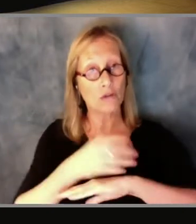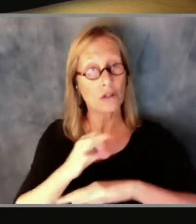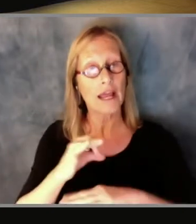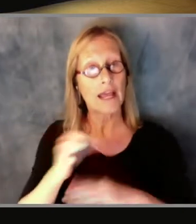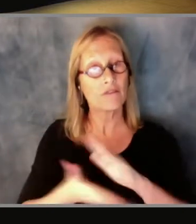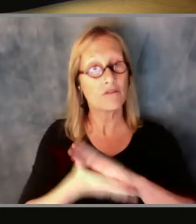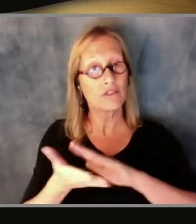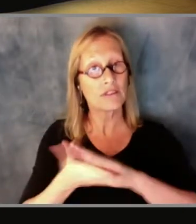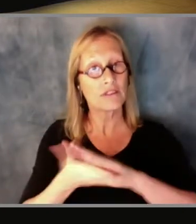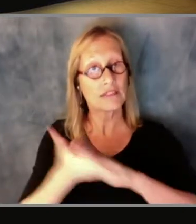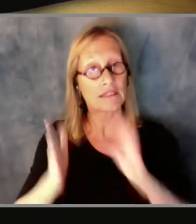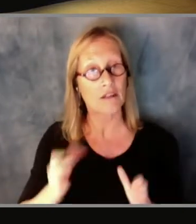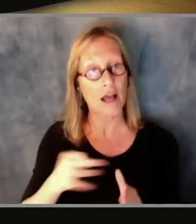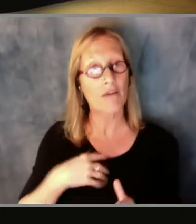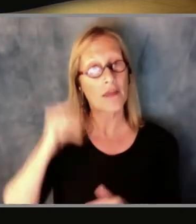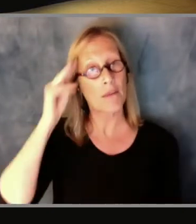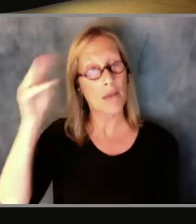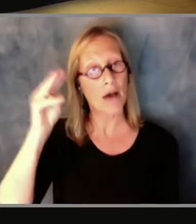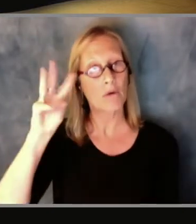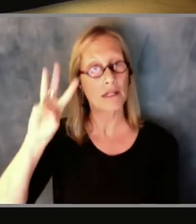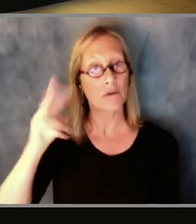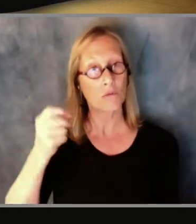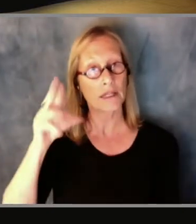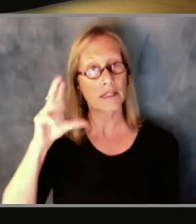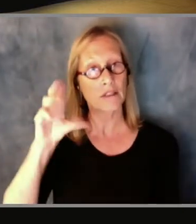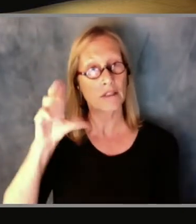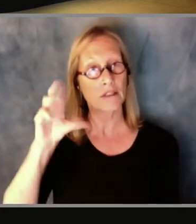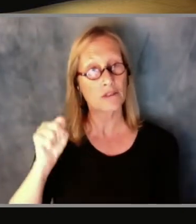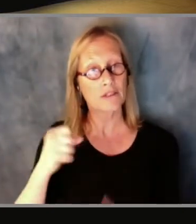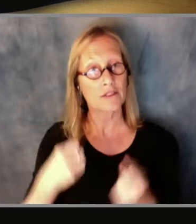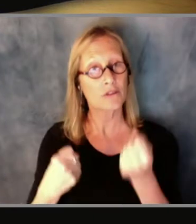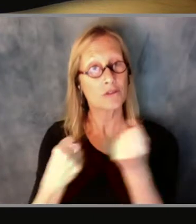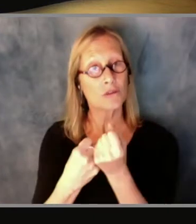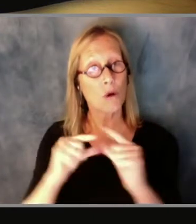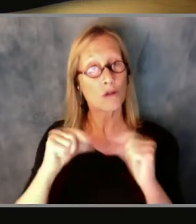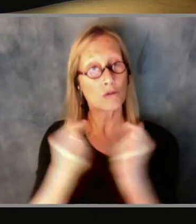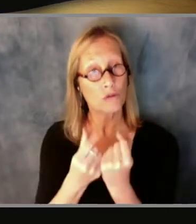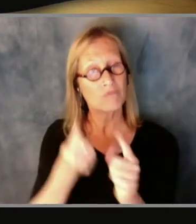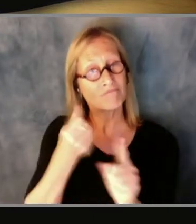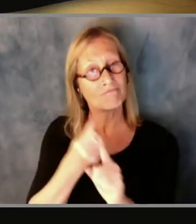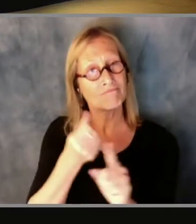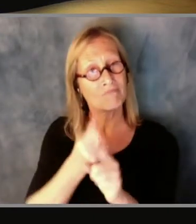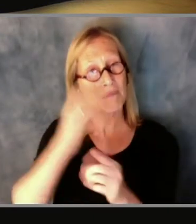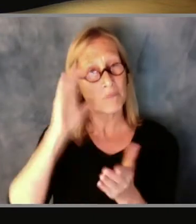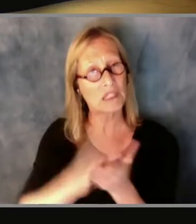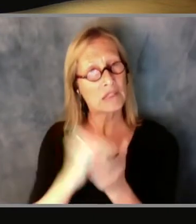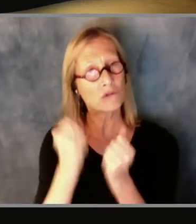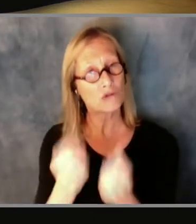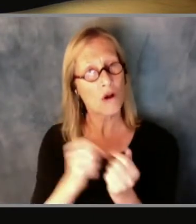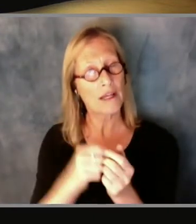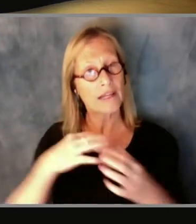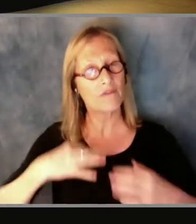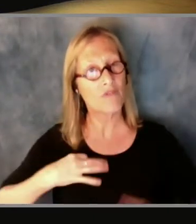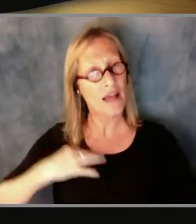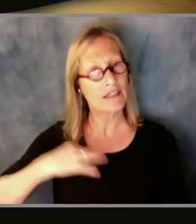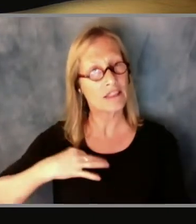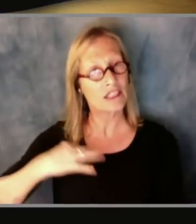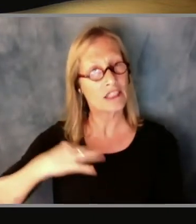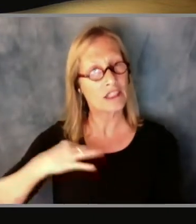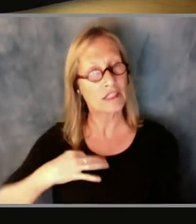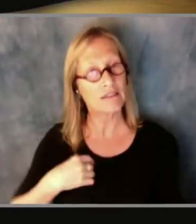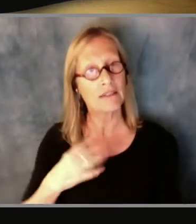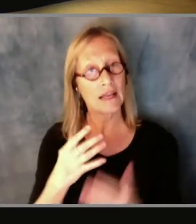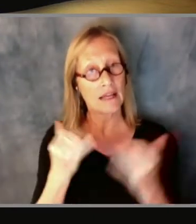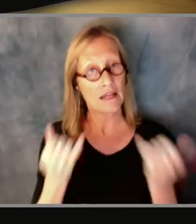the Maui Wheelers Support Group. She believes in volunteerism and currently